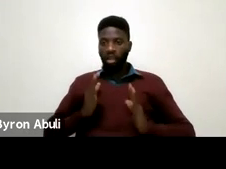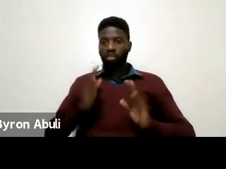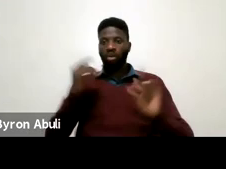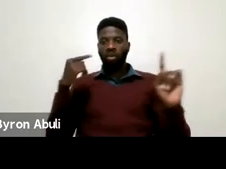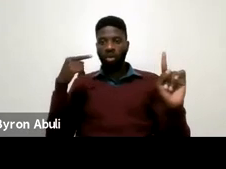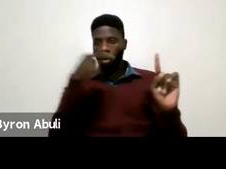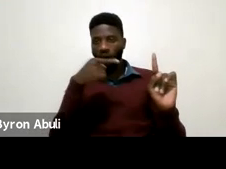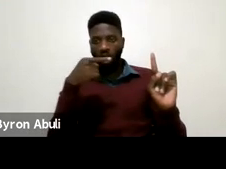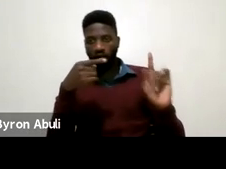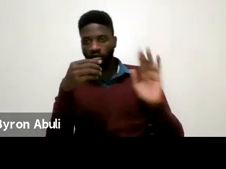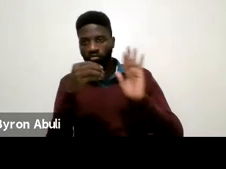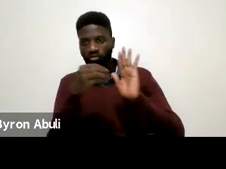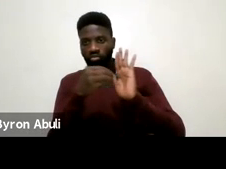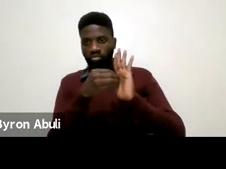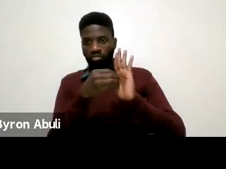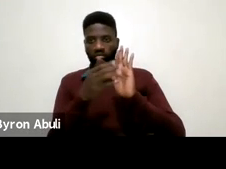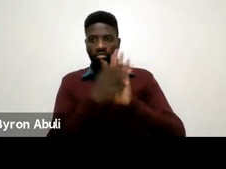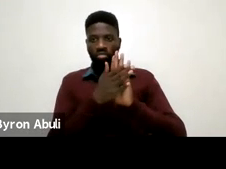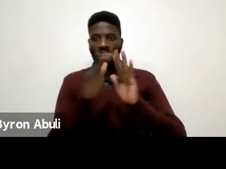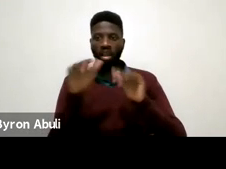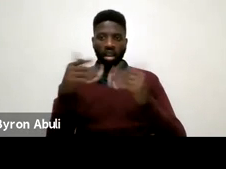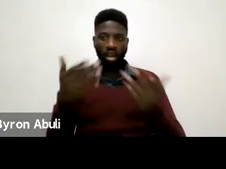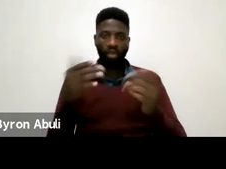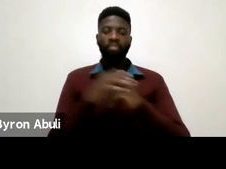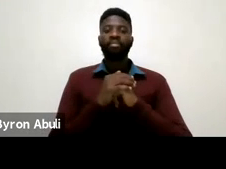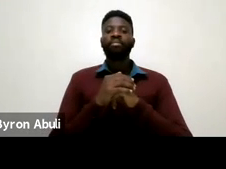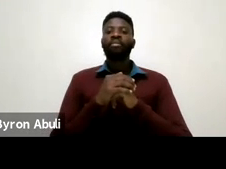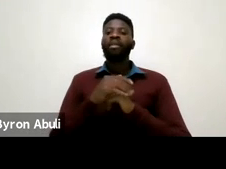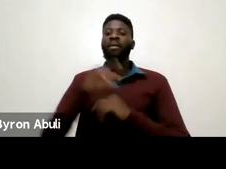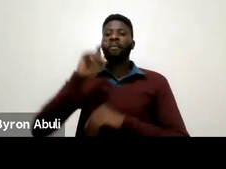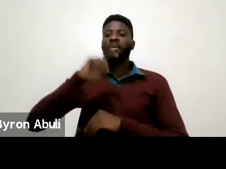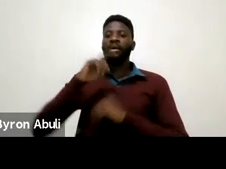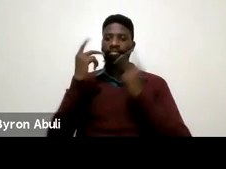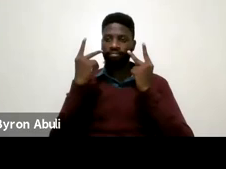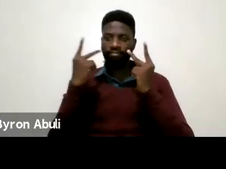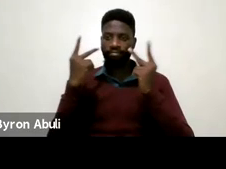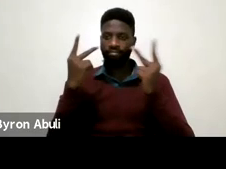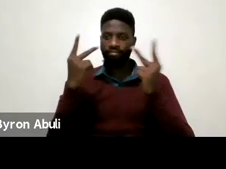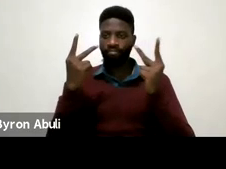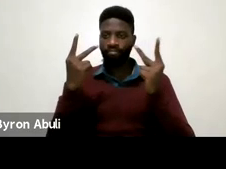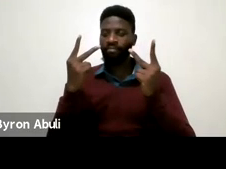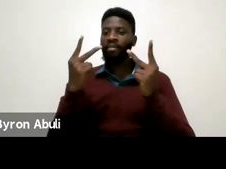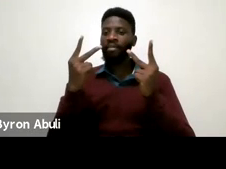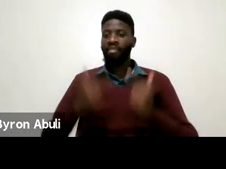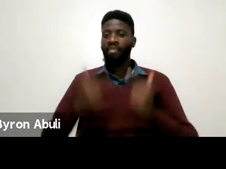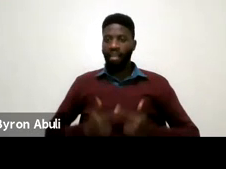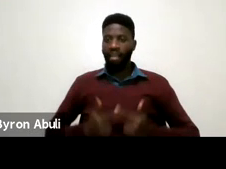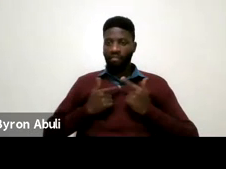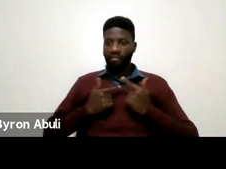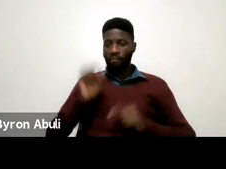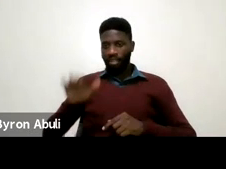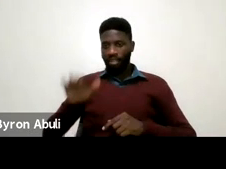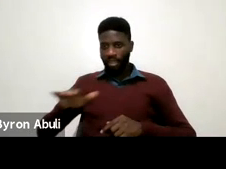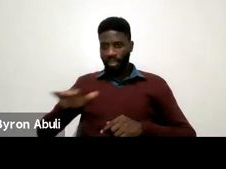To set personal goals, you need to give a broad coverage of important areas in your life, and you need to try to set all of them, but